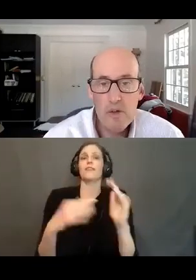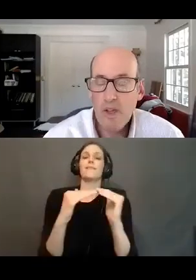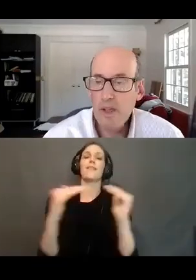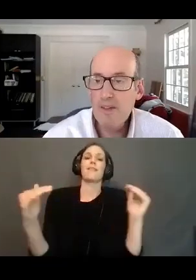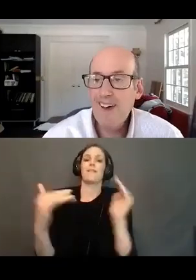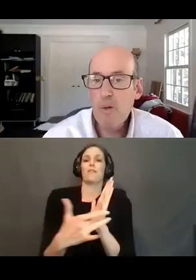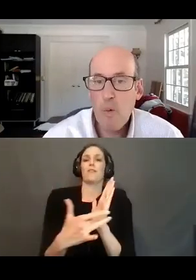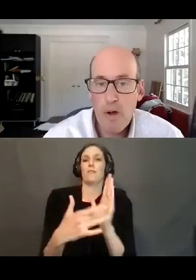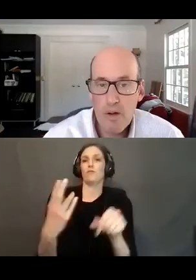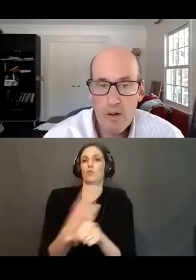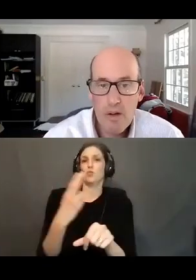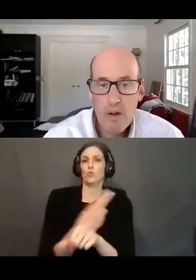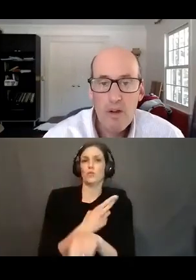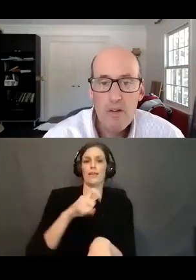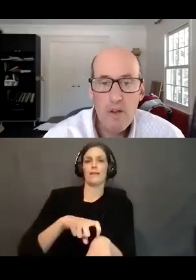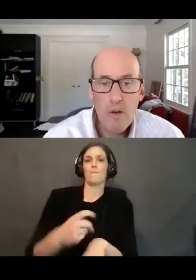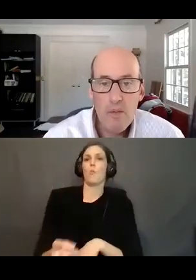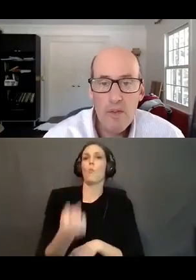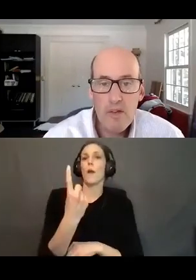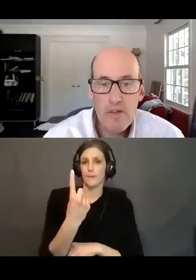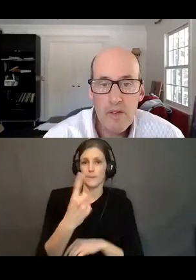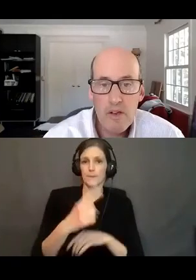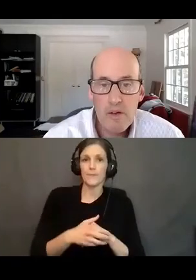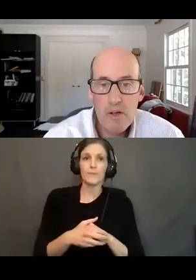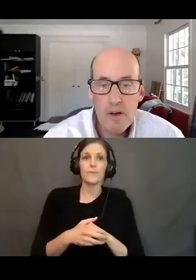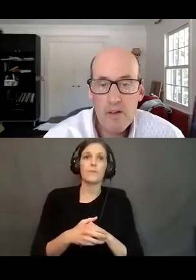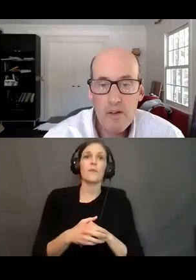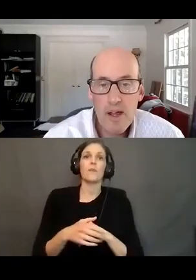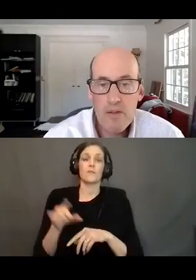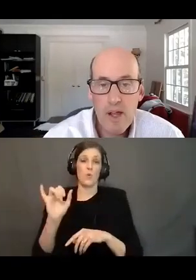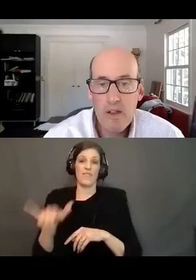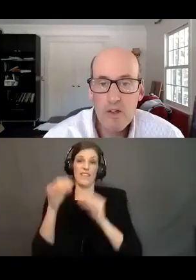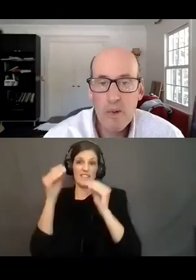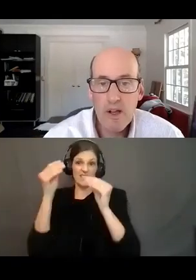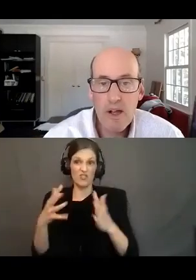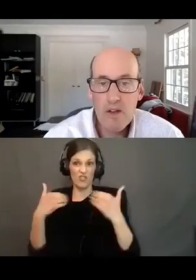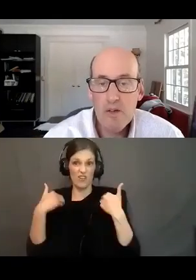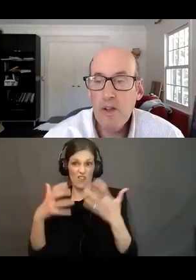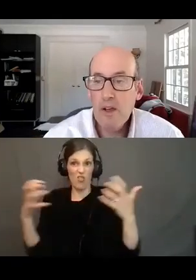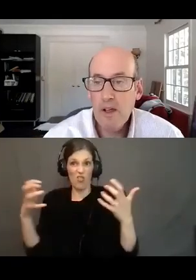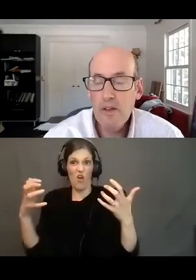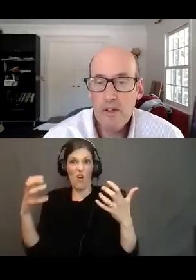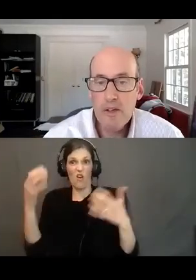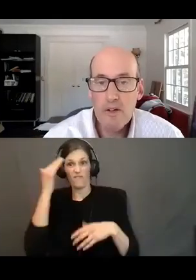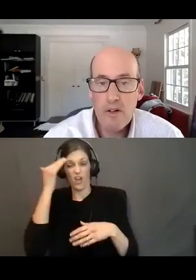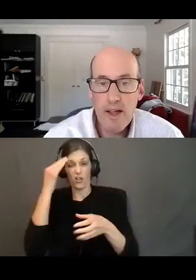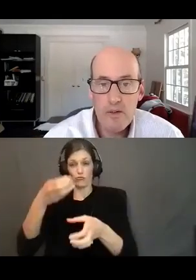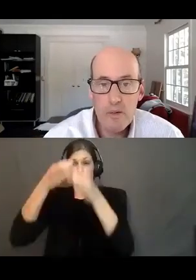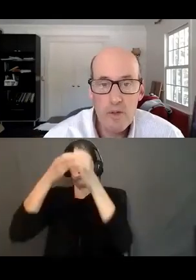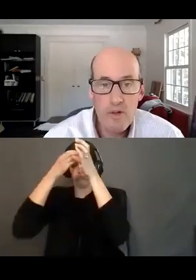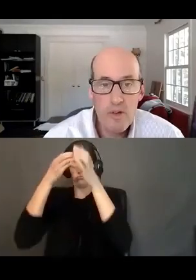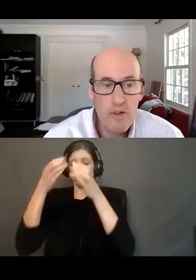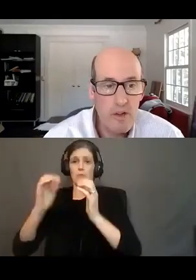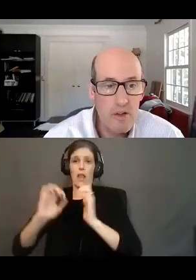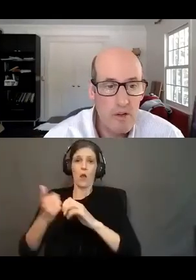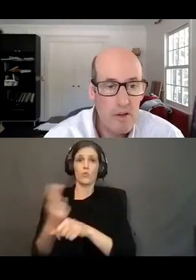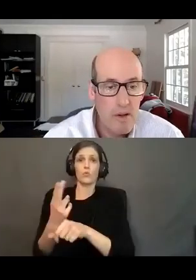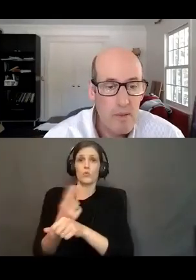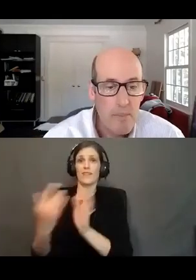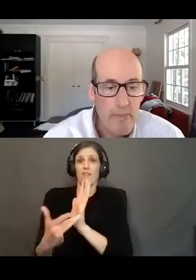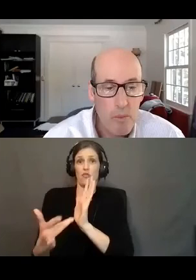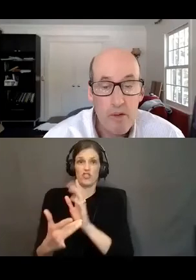technology use at time 1. So this teacher here has a lot of knowledge about how to use technology in her classroom. So does this